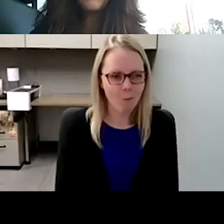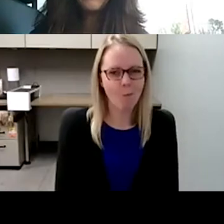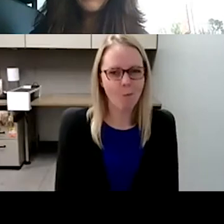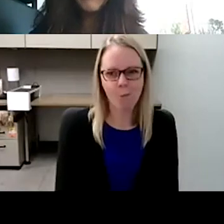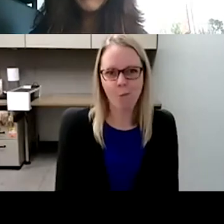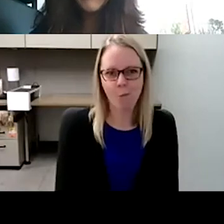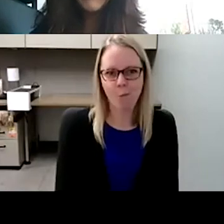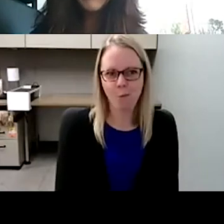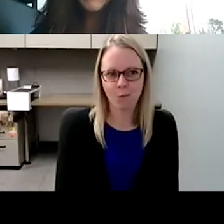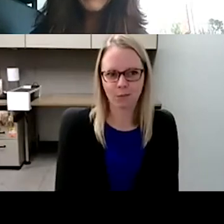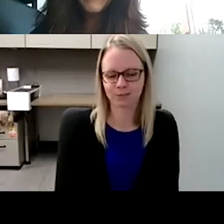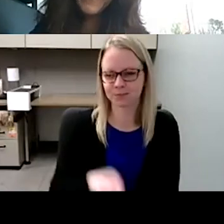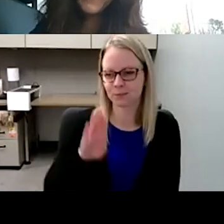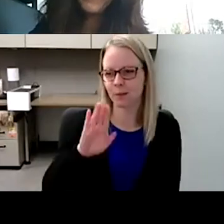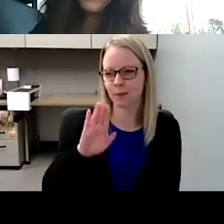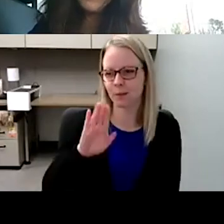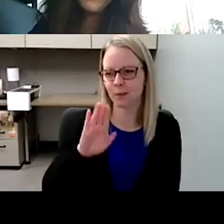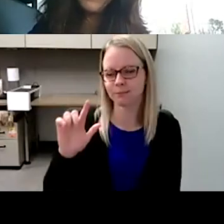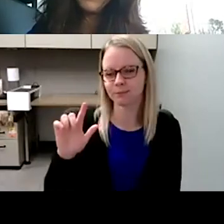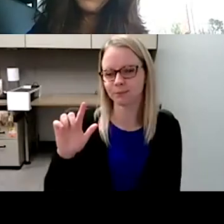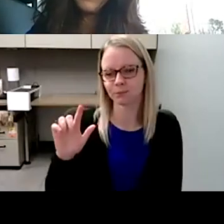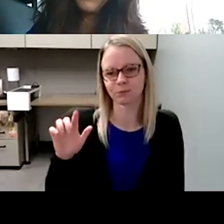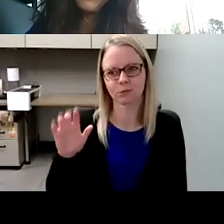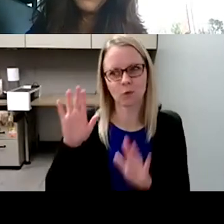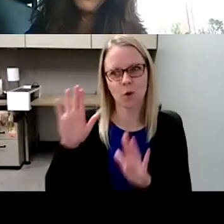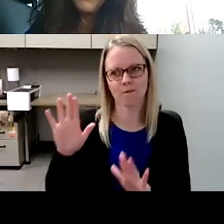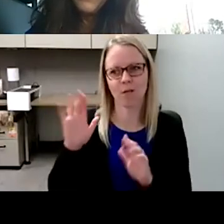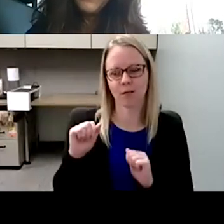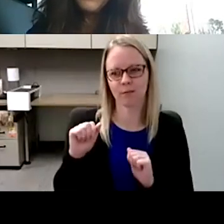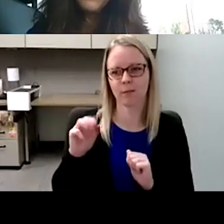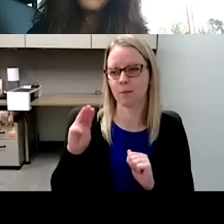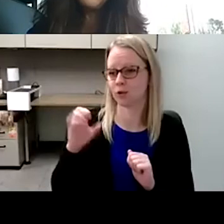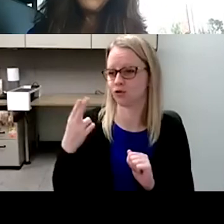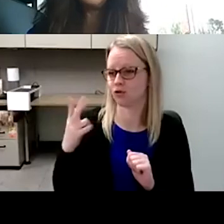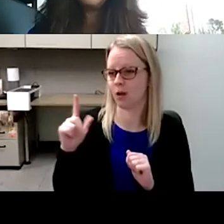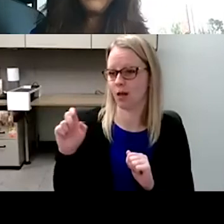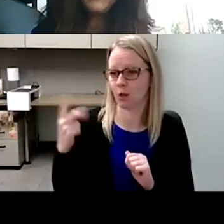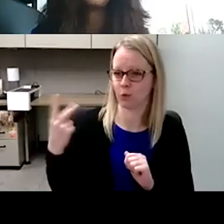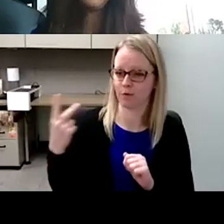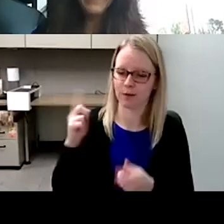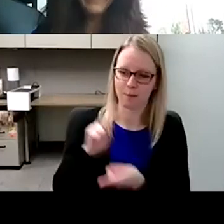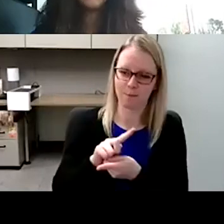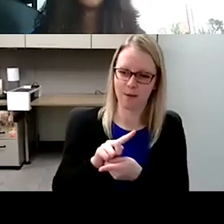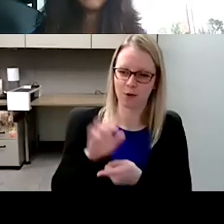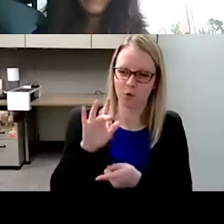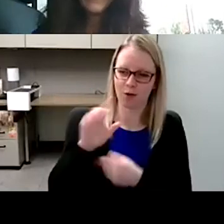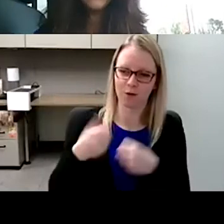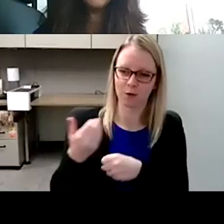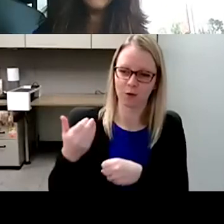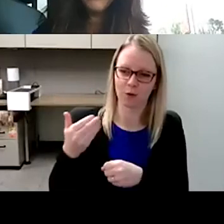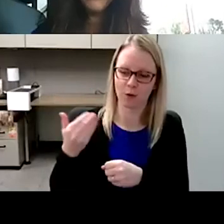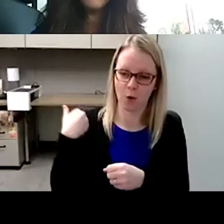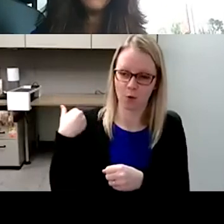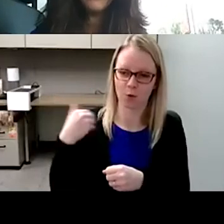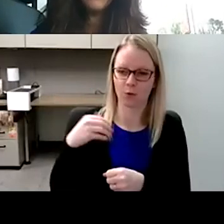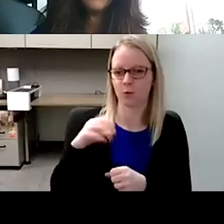Wonderful. And I want to put in a real quick plug here. So Michelle and I met probably 25 years ago through the State Society of CPAs and the